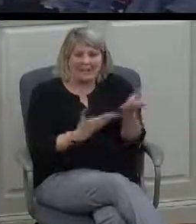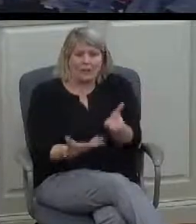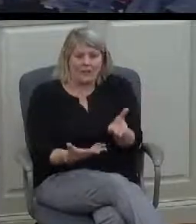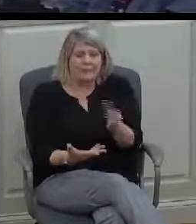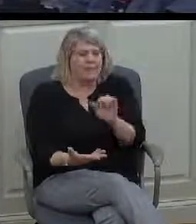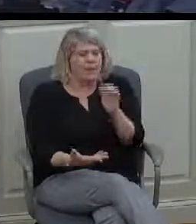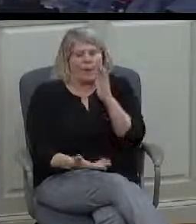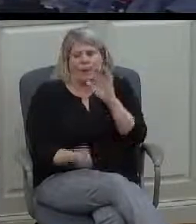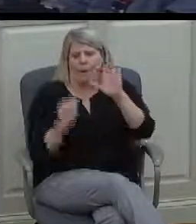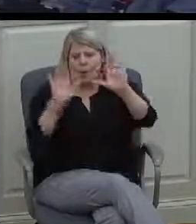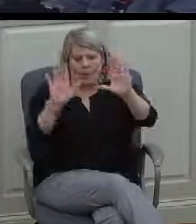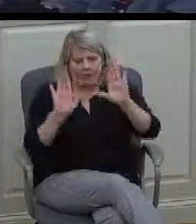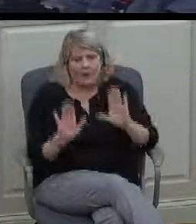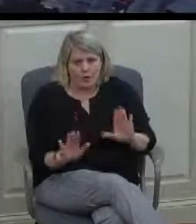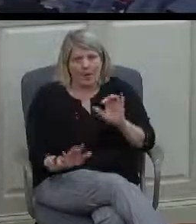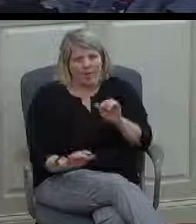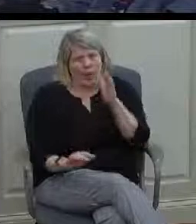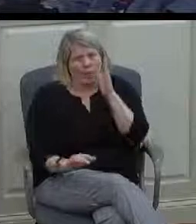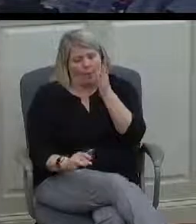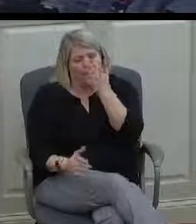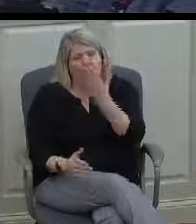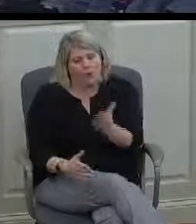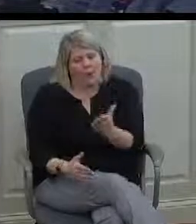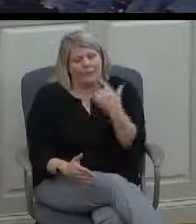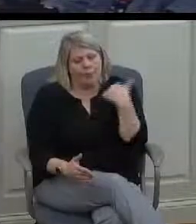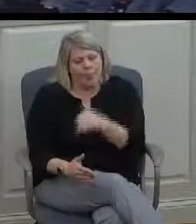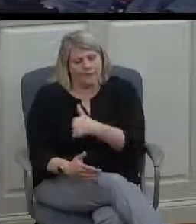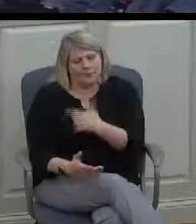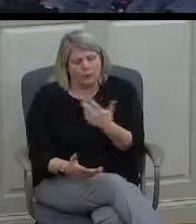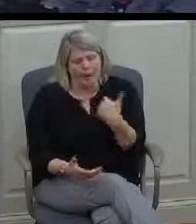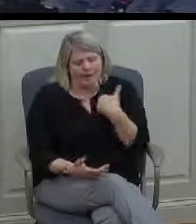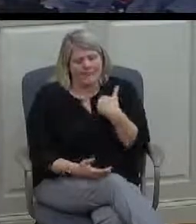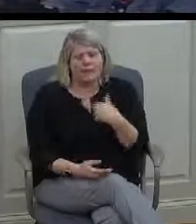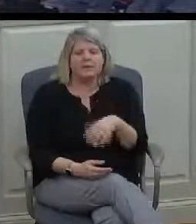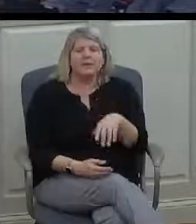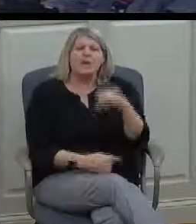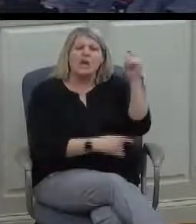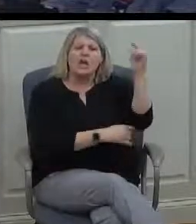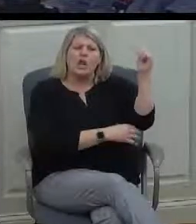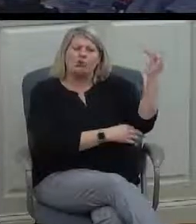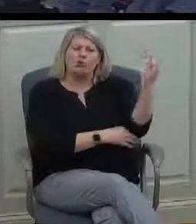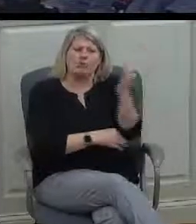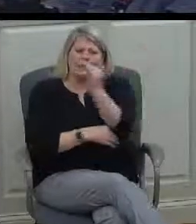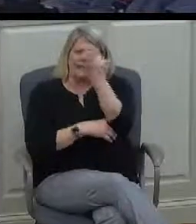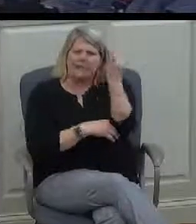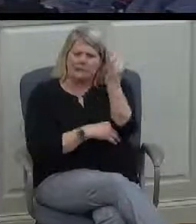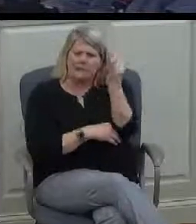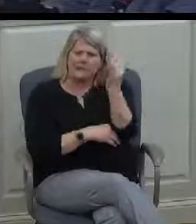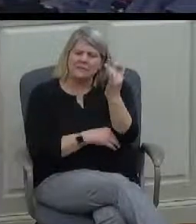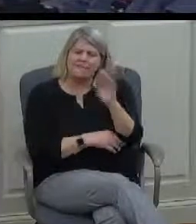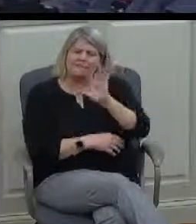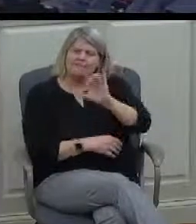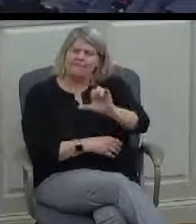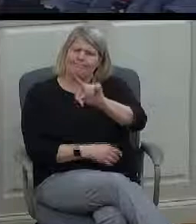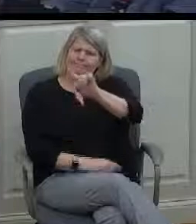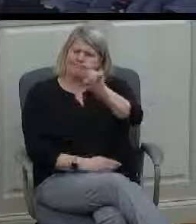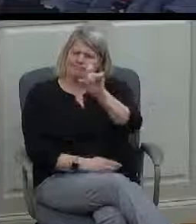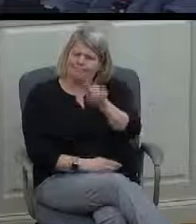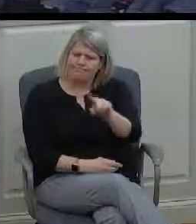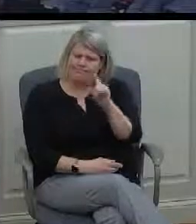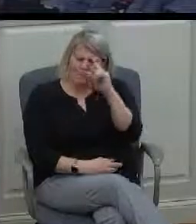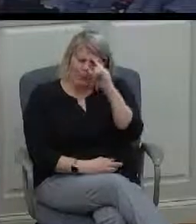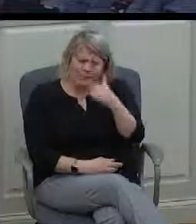That would be very, very good to have. The tree canopy is a question. Yep.